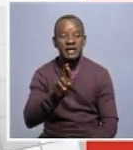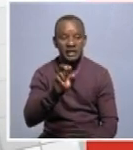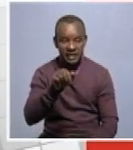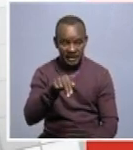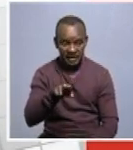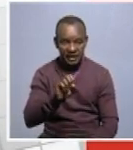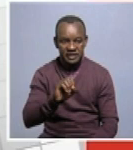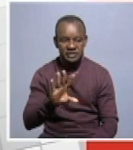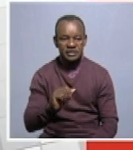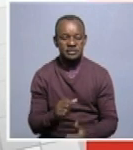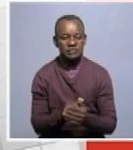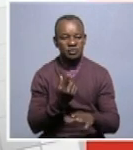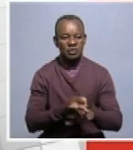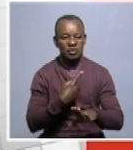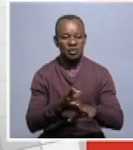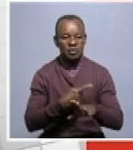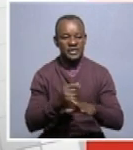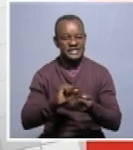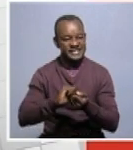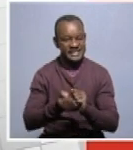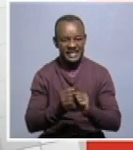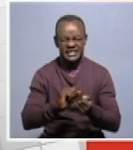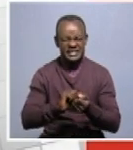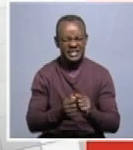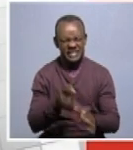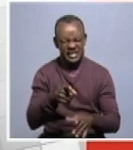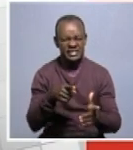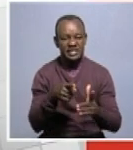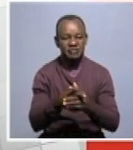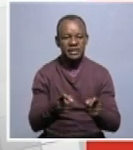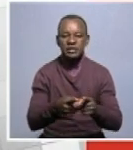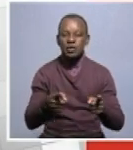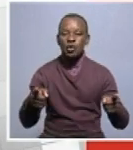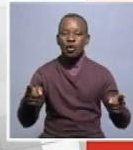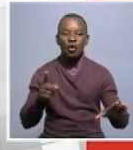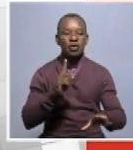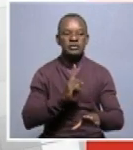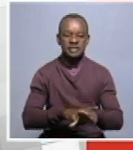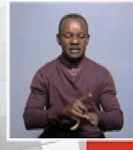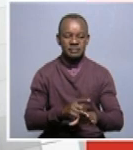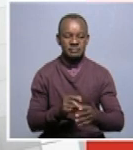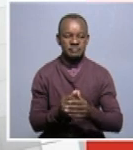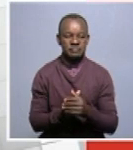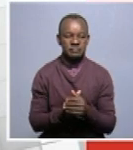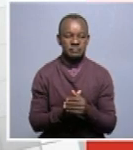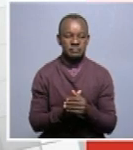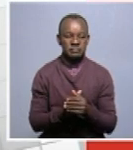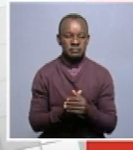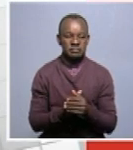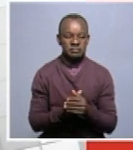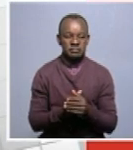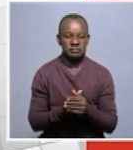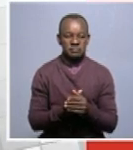the population for a long time. So what happens is, in the process of copying